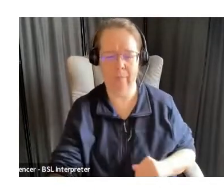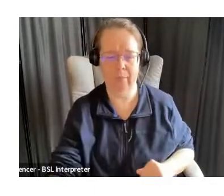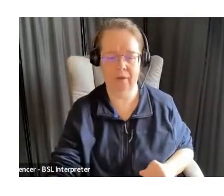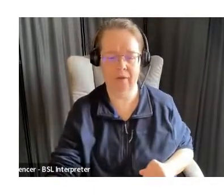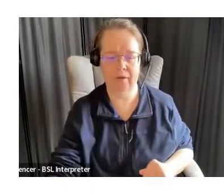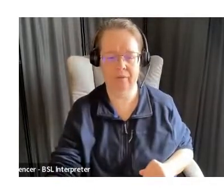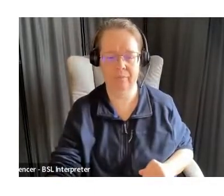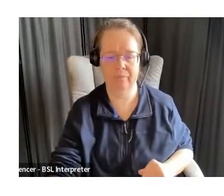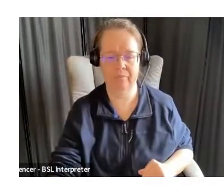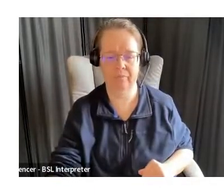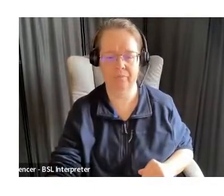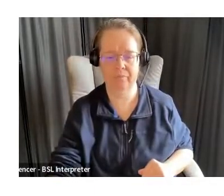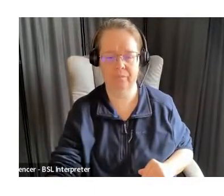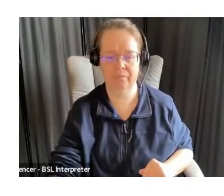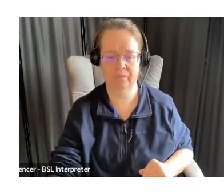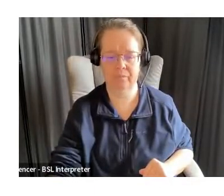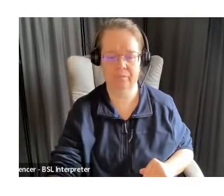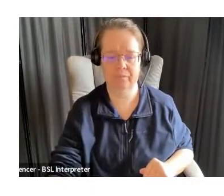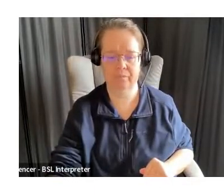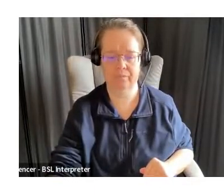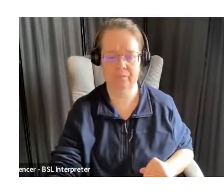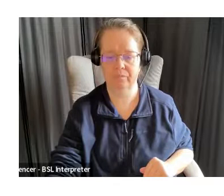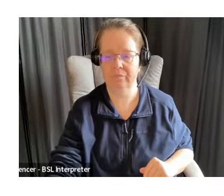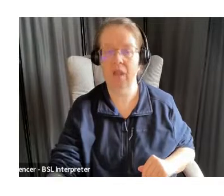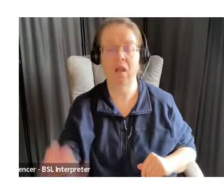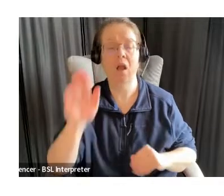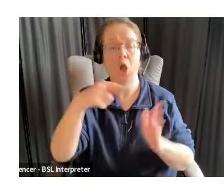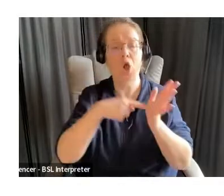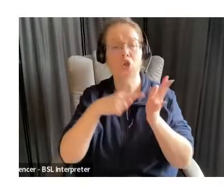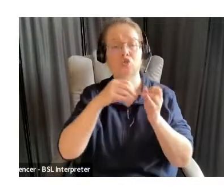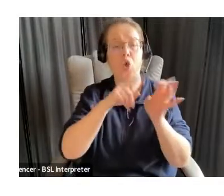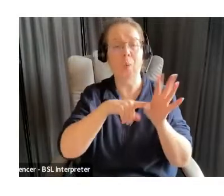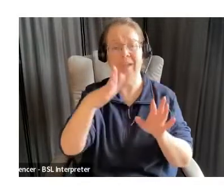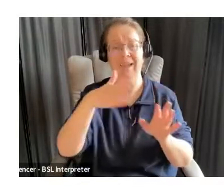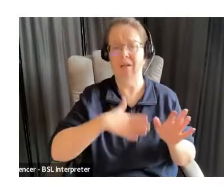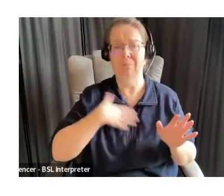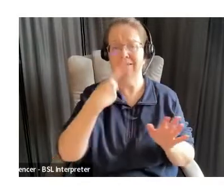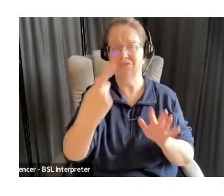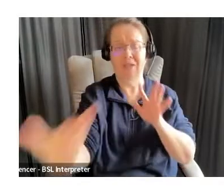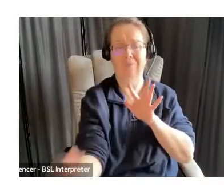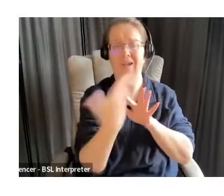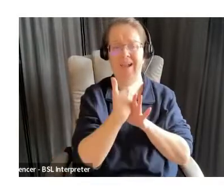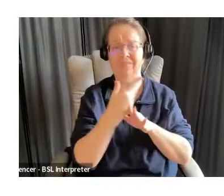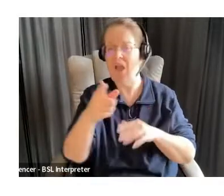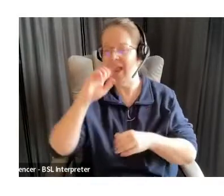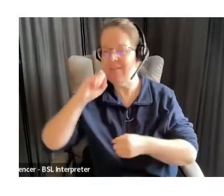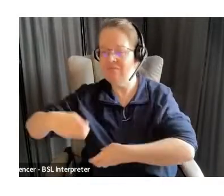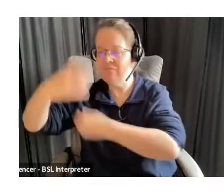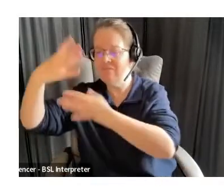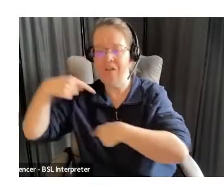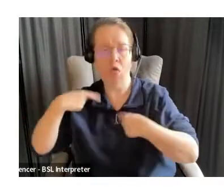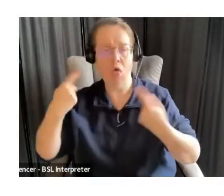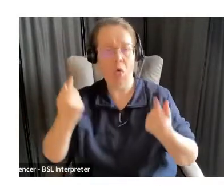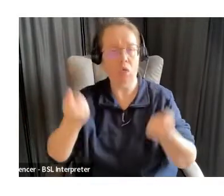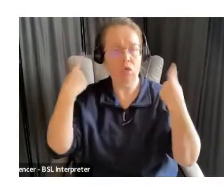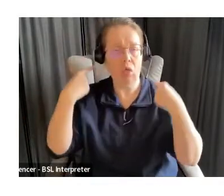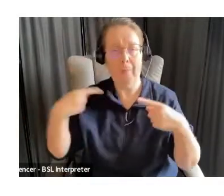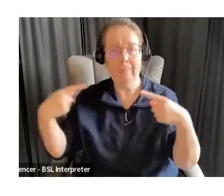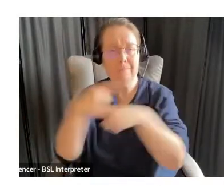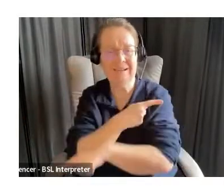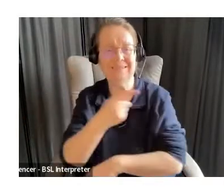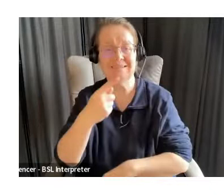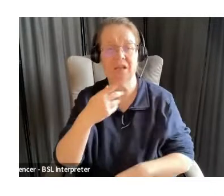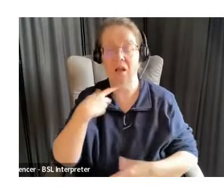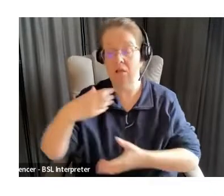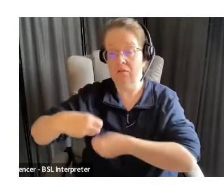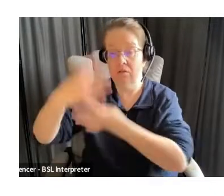everyone's chat. Toby, feel free to interrupt and share any of the interactions that come up that you think is insightful. Well,